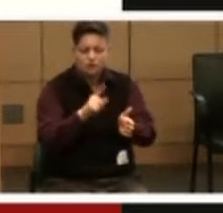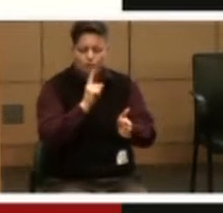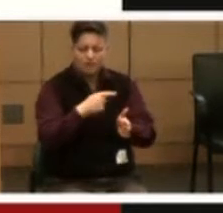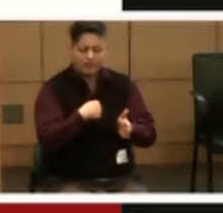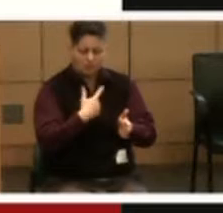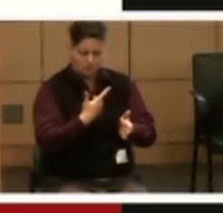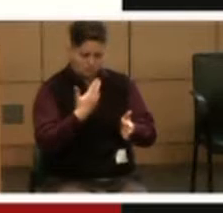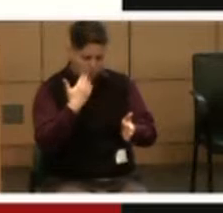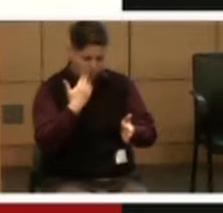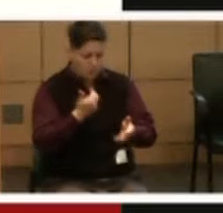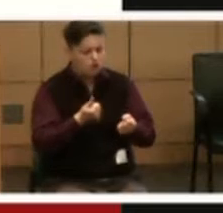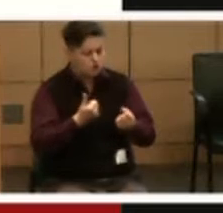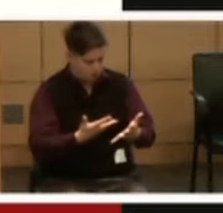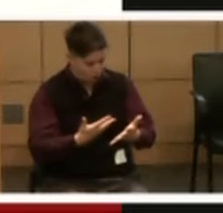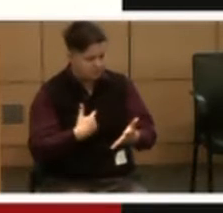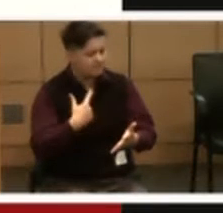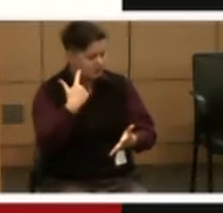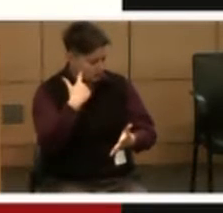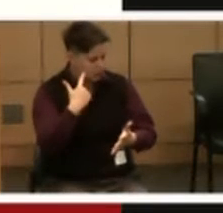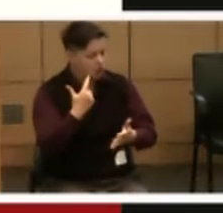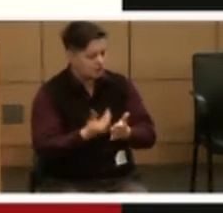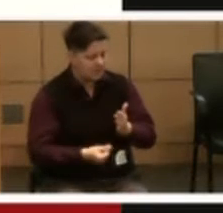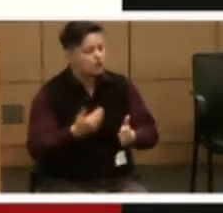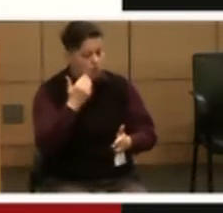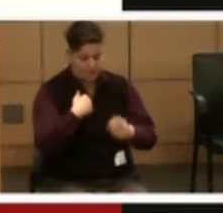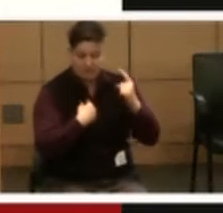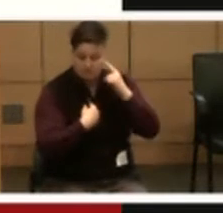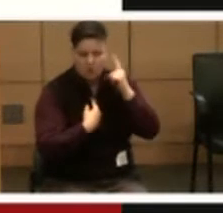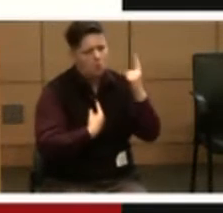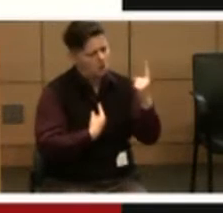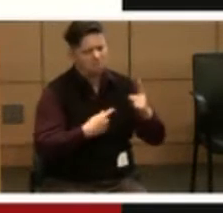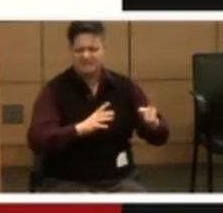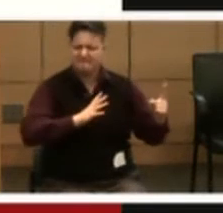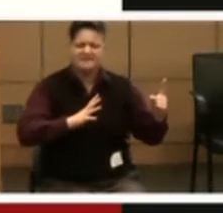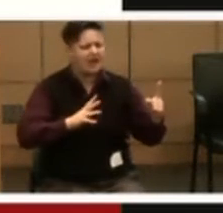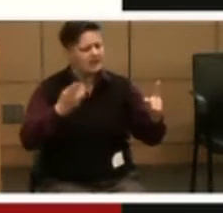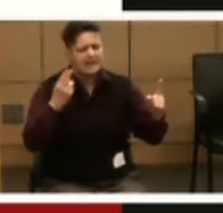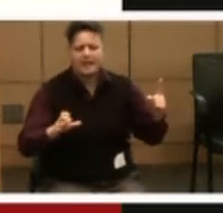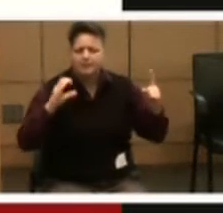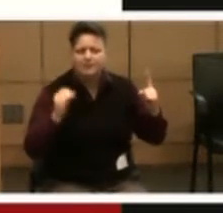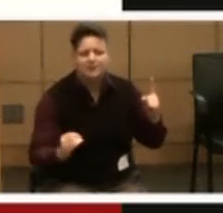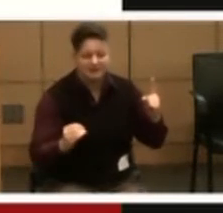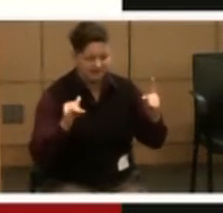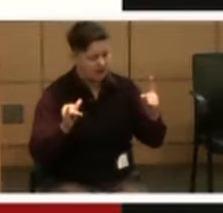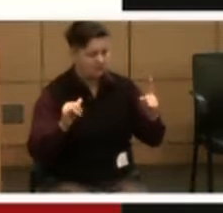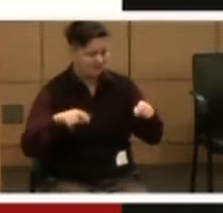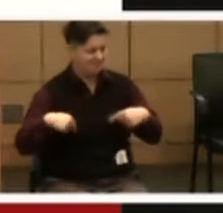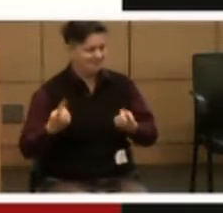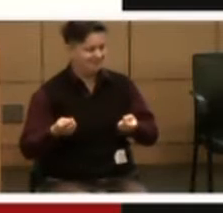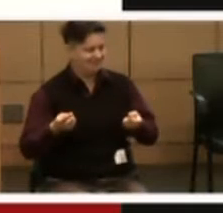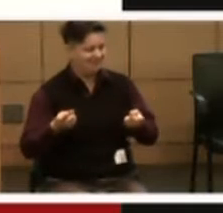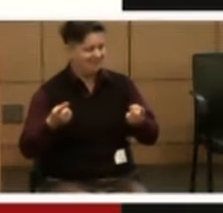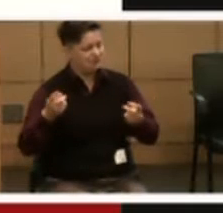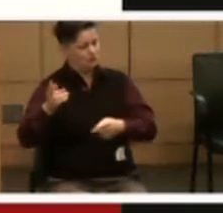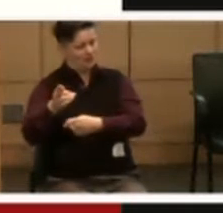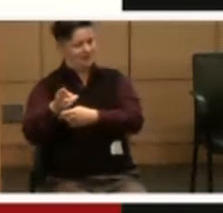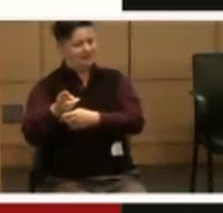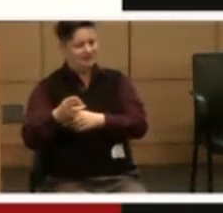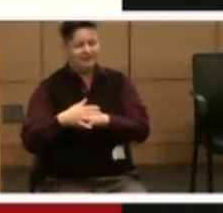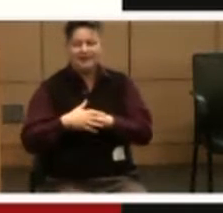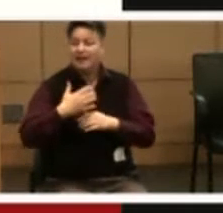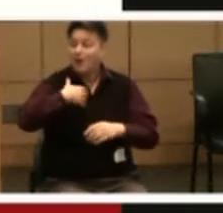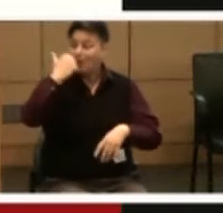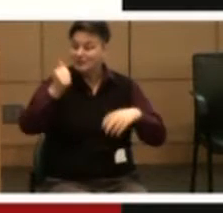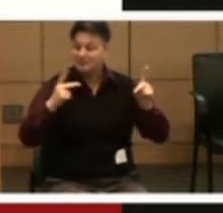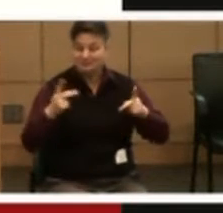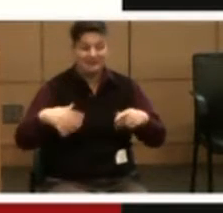and to assure the parents that there would be no handicap. And I think that's true for many of us older folks in the audience. It